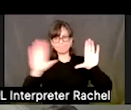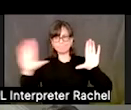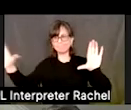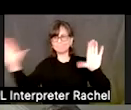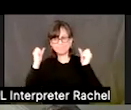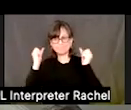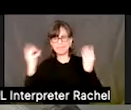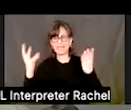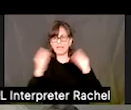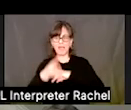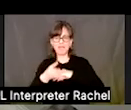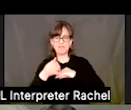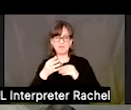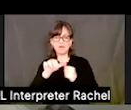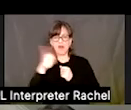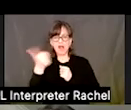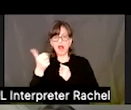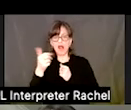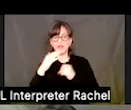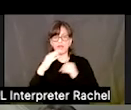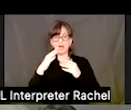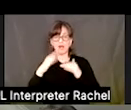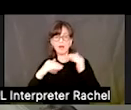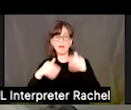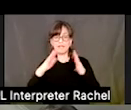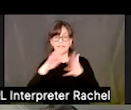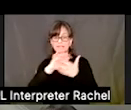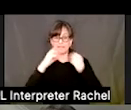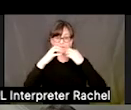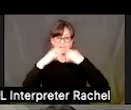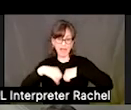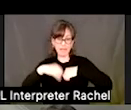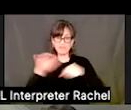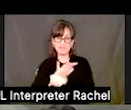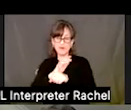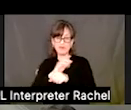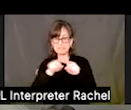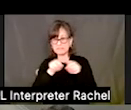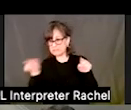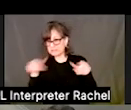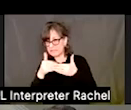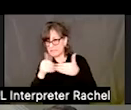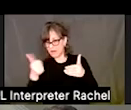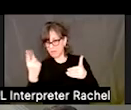Other damage, complete building collapse. So this was another one down the street from the Acorn building. Next slide.